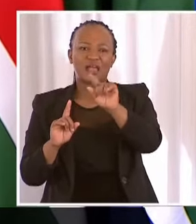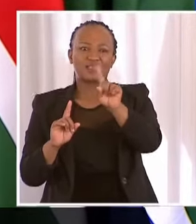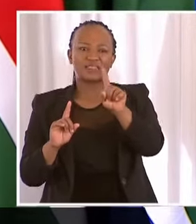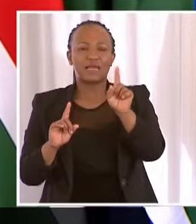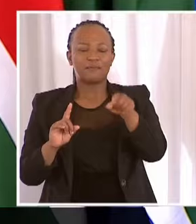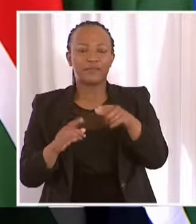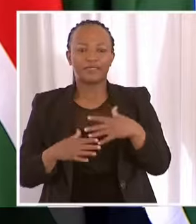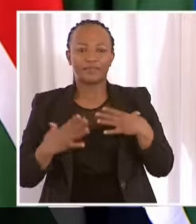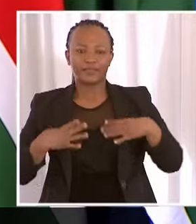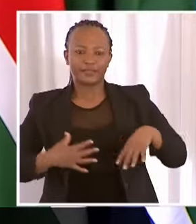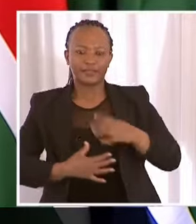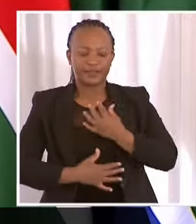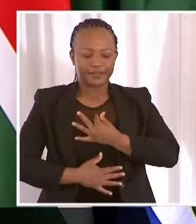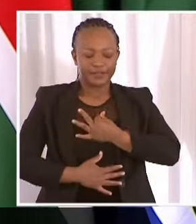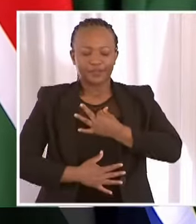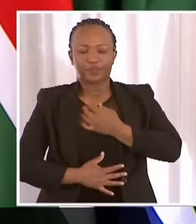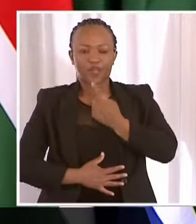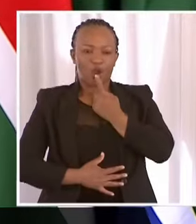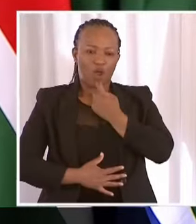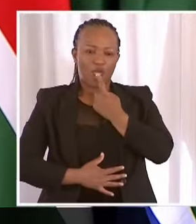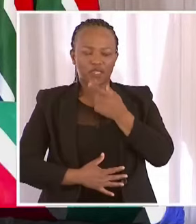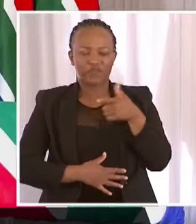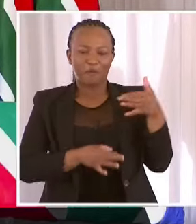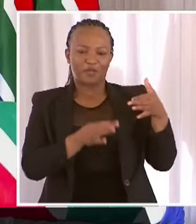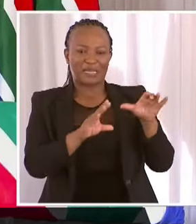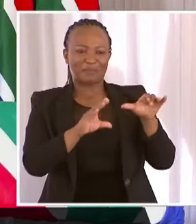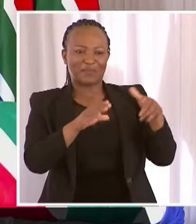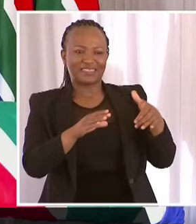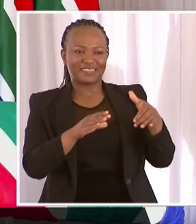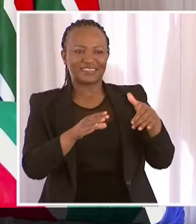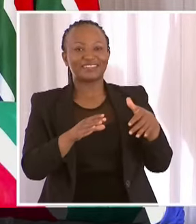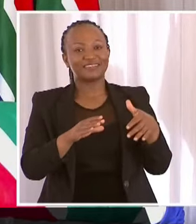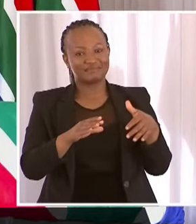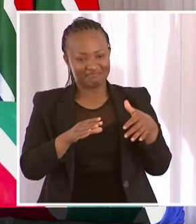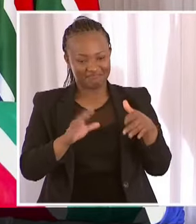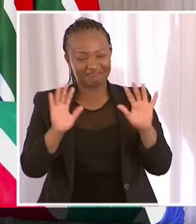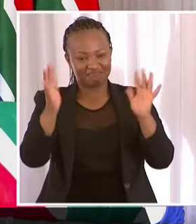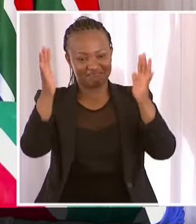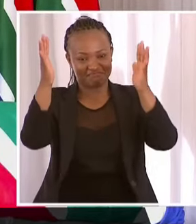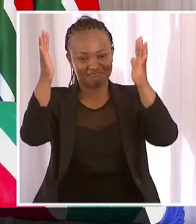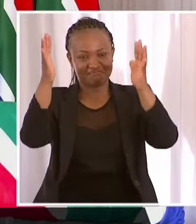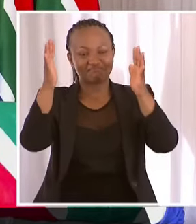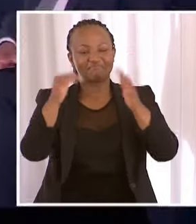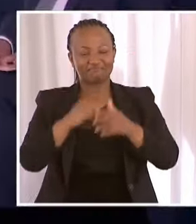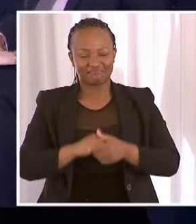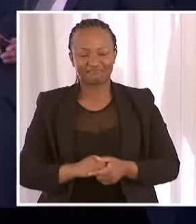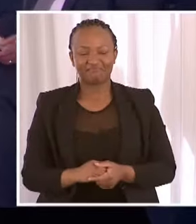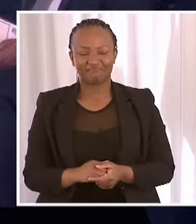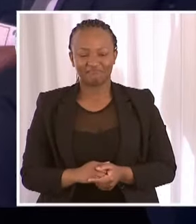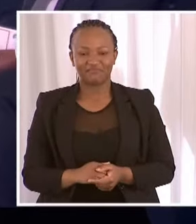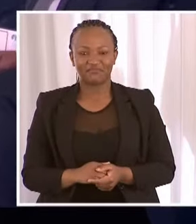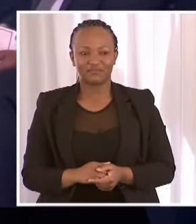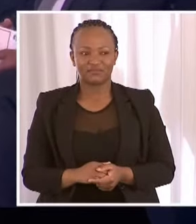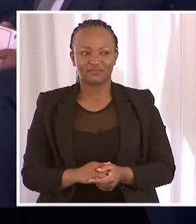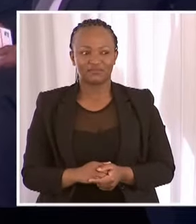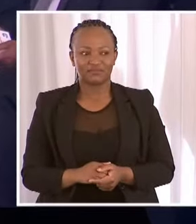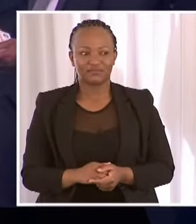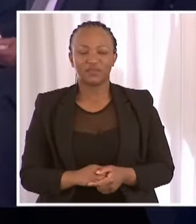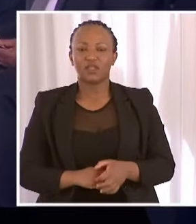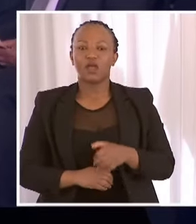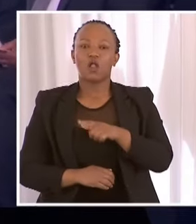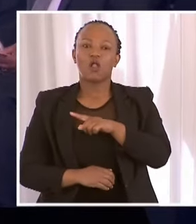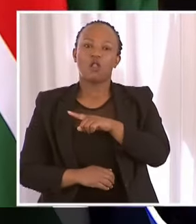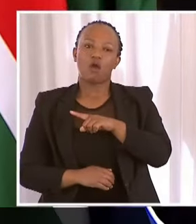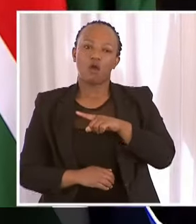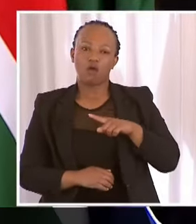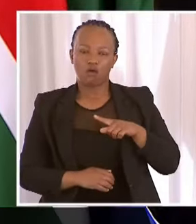the red tie of the party and the Lutuli detachment. So let's end. Long